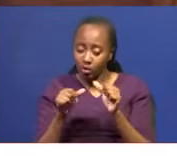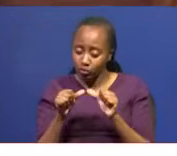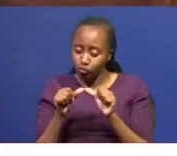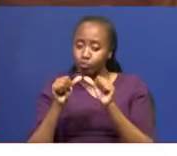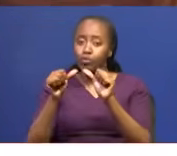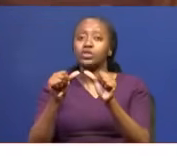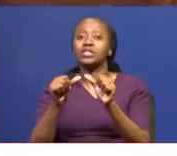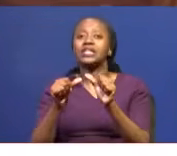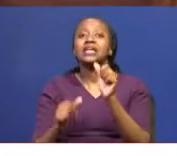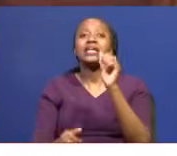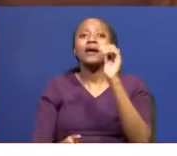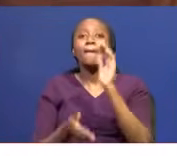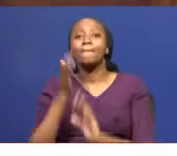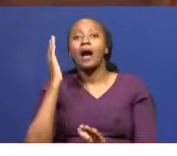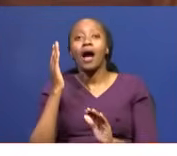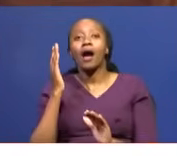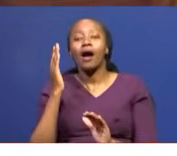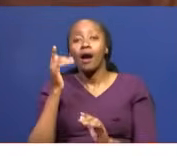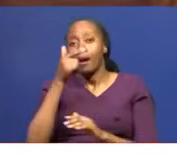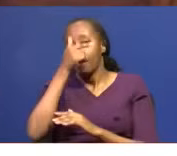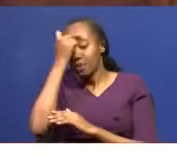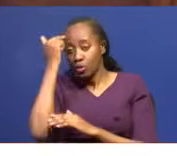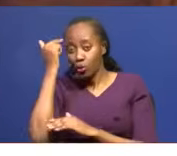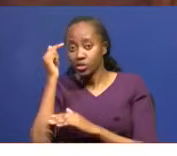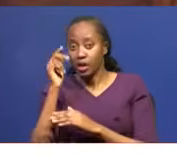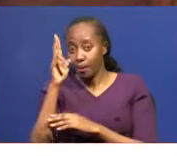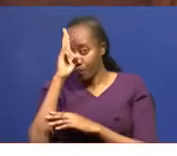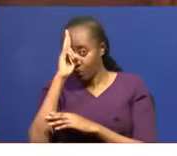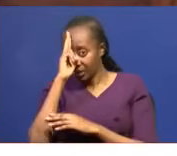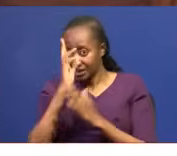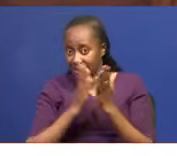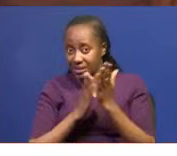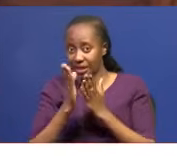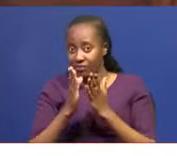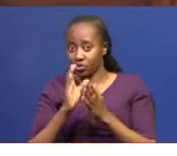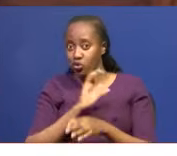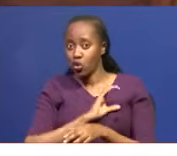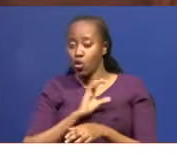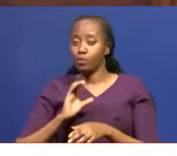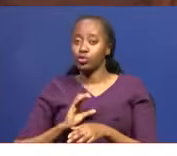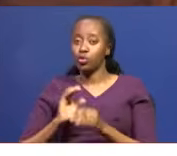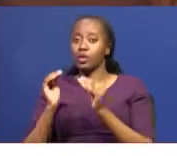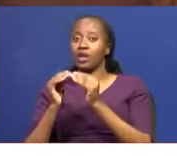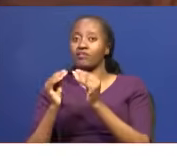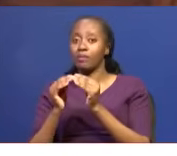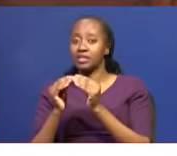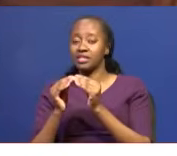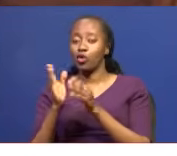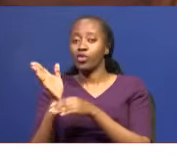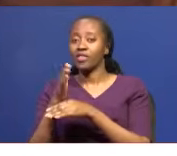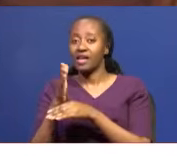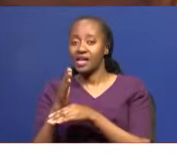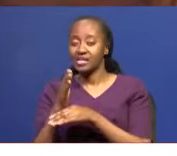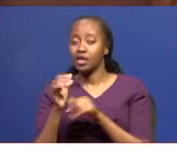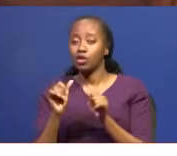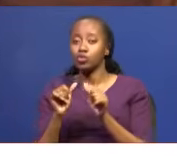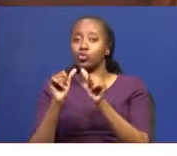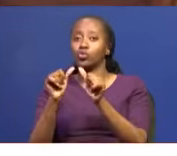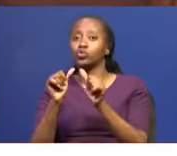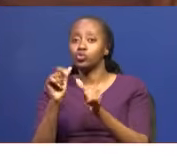immediately. And the Police Service Commission will have a meeting on Thursday to fine-tune the modalities of doing